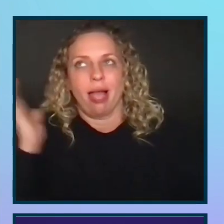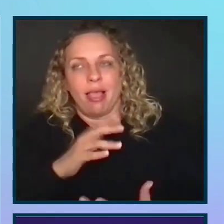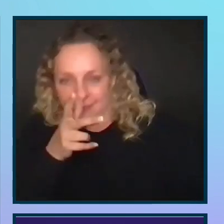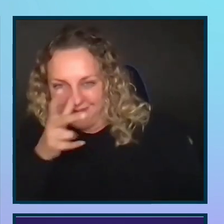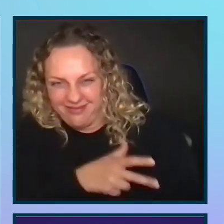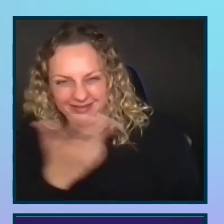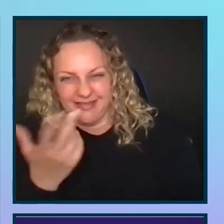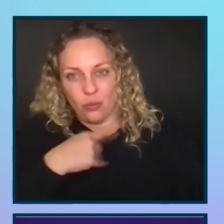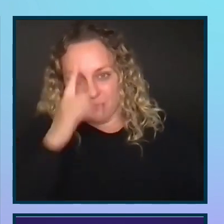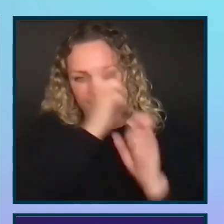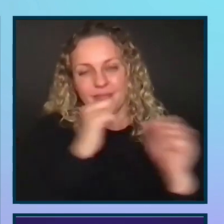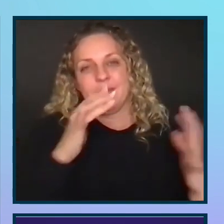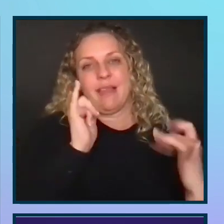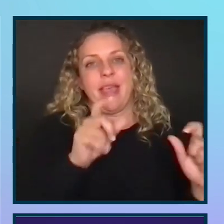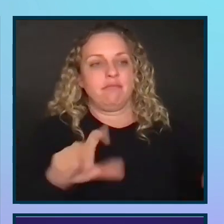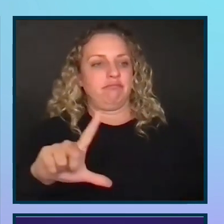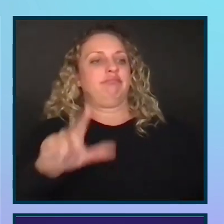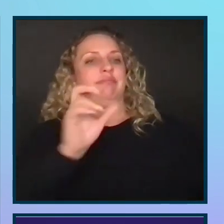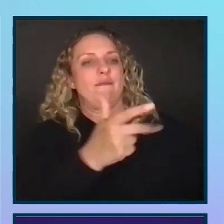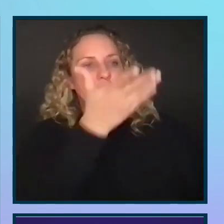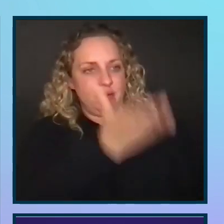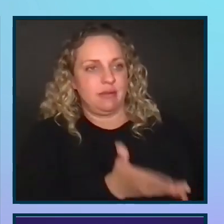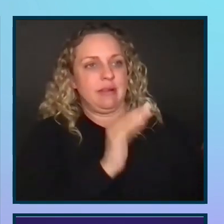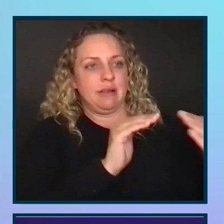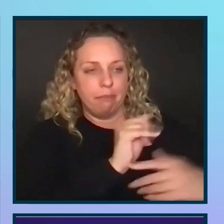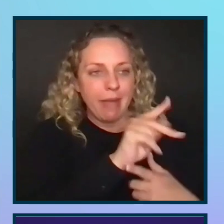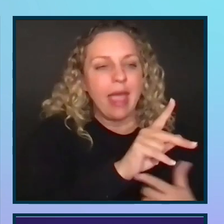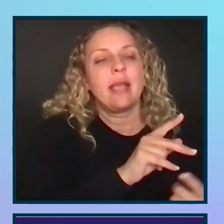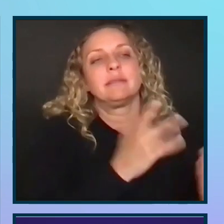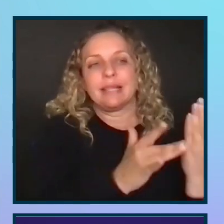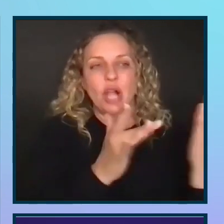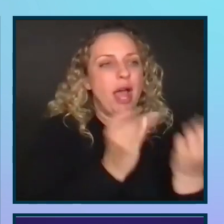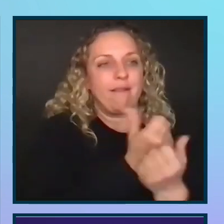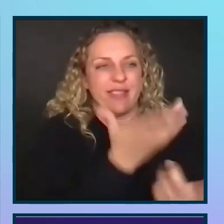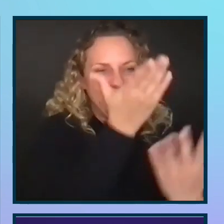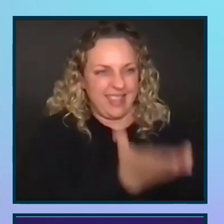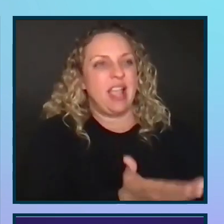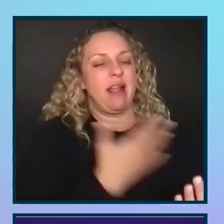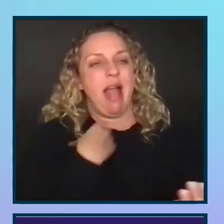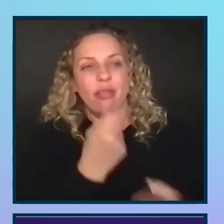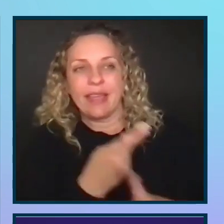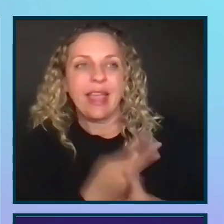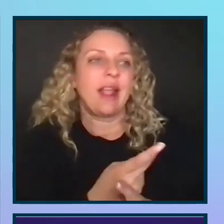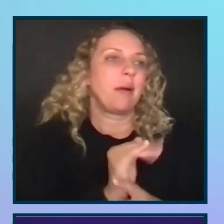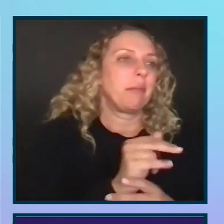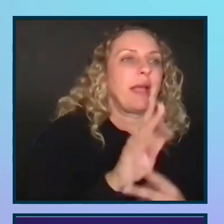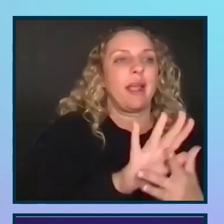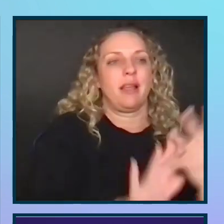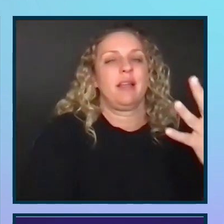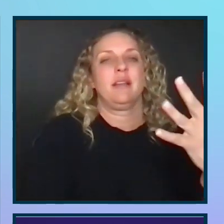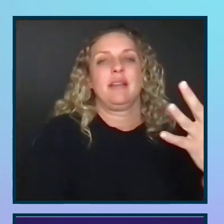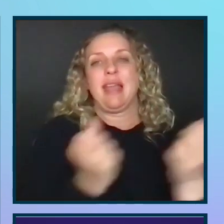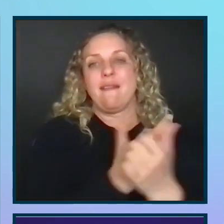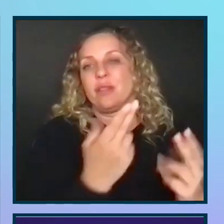about forms. Everything's on forms: banking, access to education, access to healthcare. When you have forms that are, something